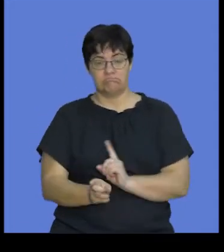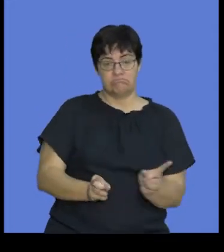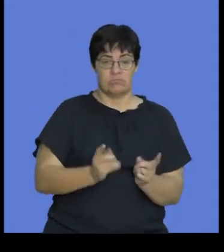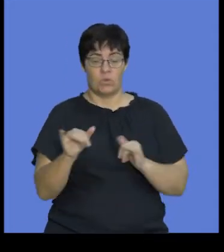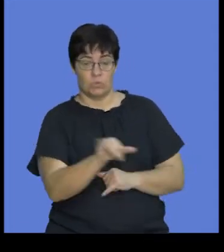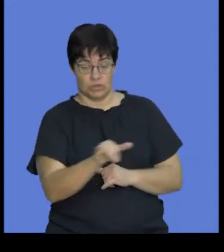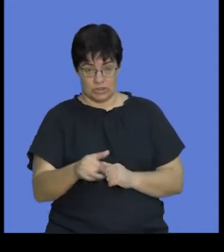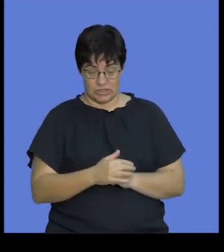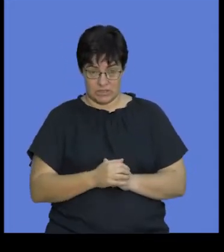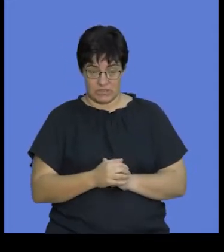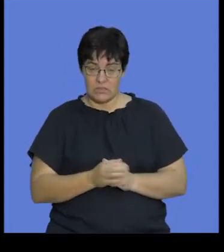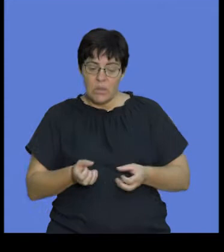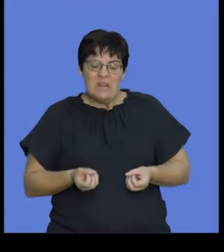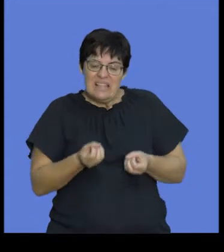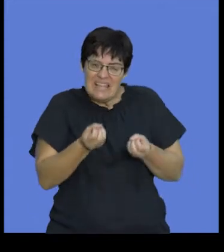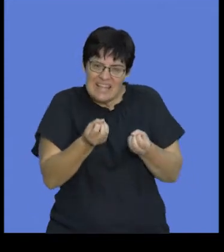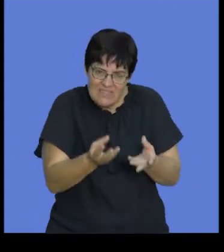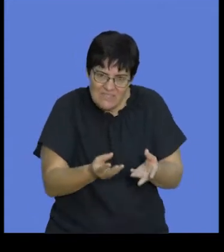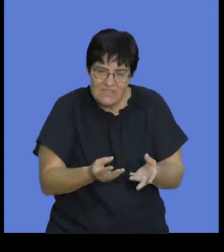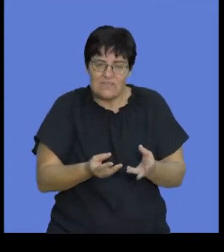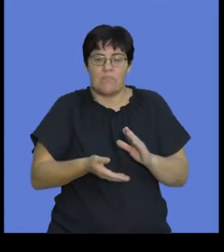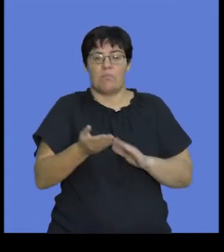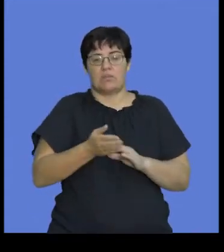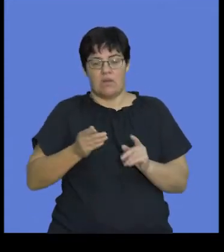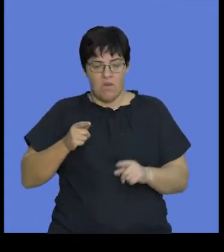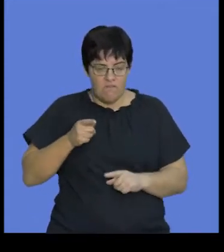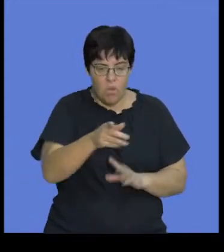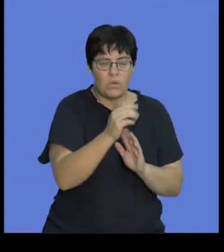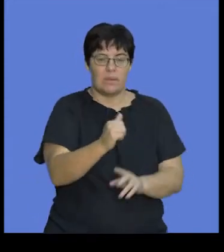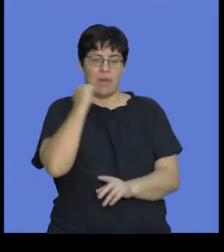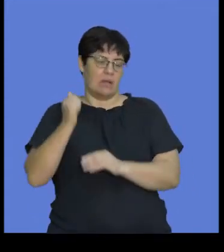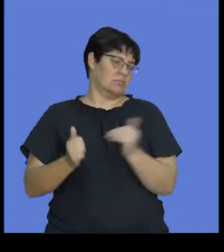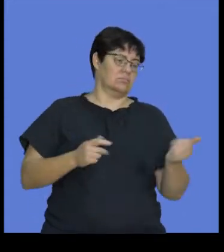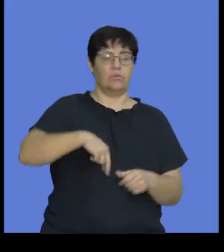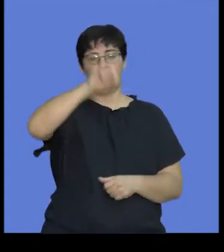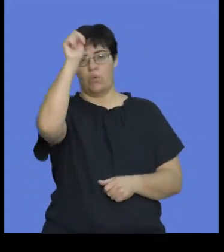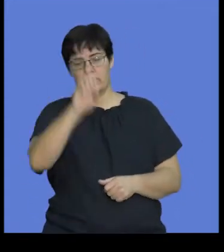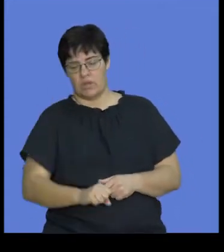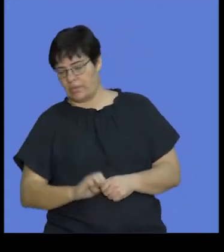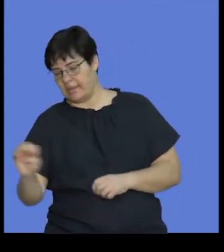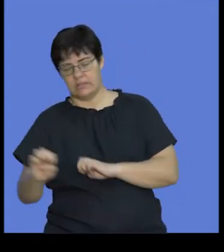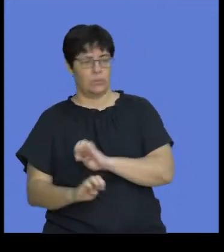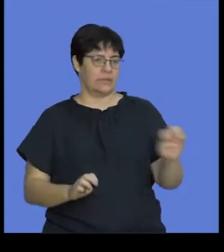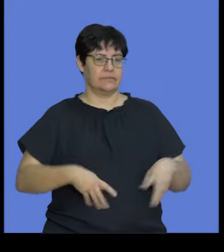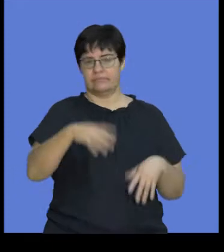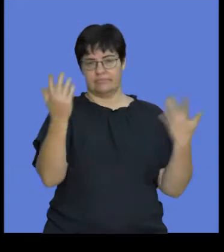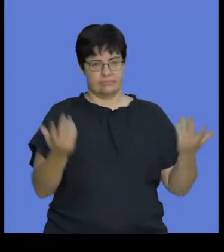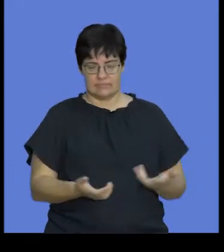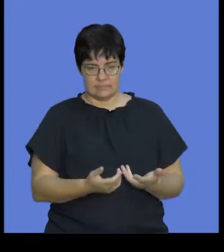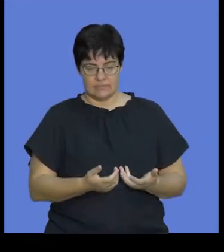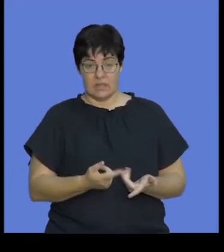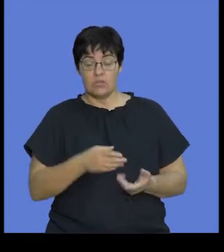So we have to be able to give the momentum a direction. So forward, backwards, north, south, east, west, left,